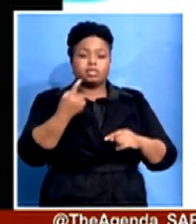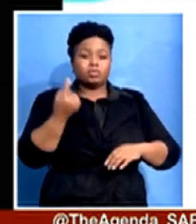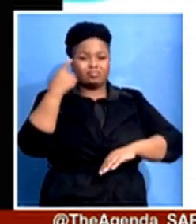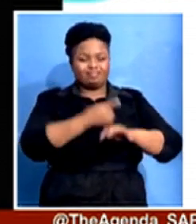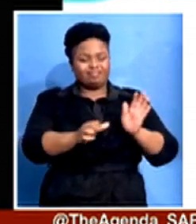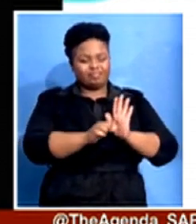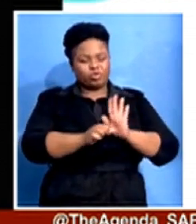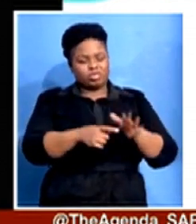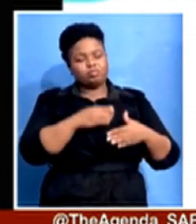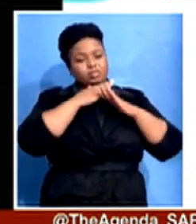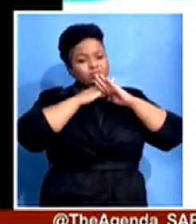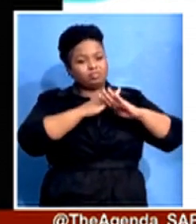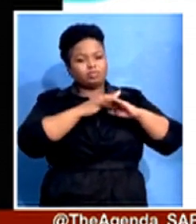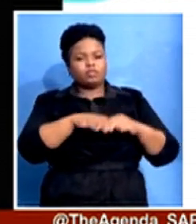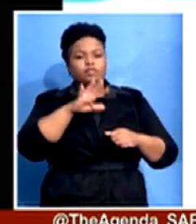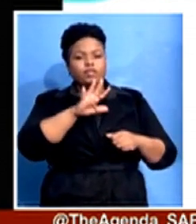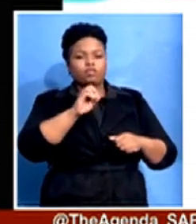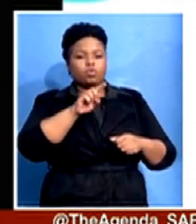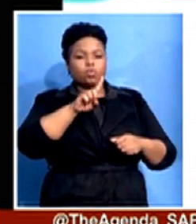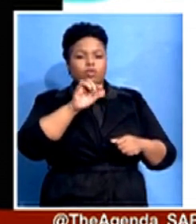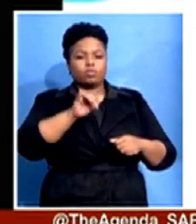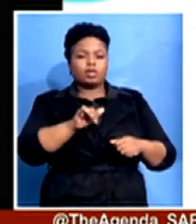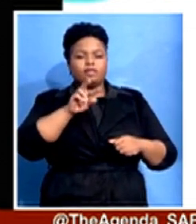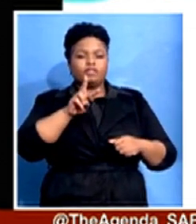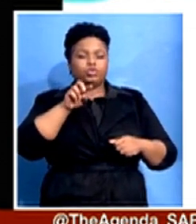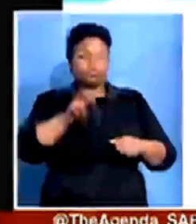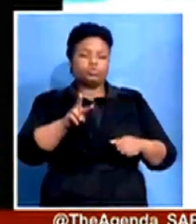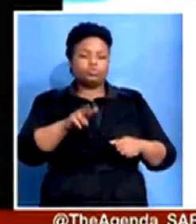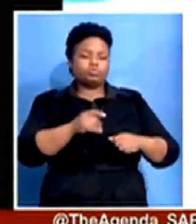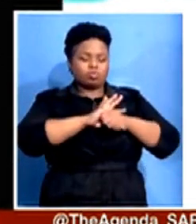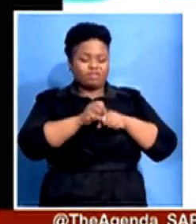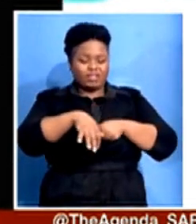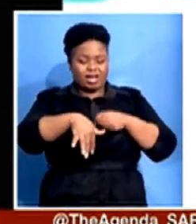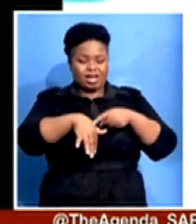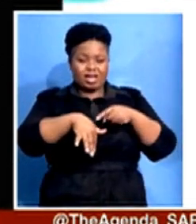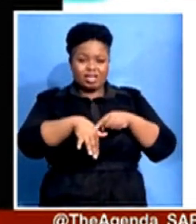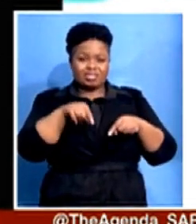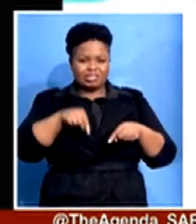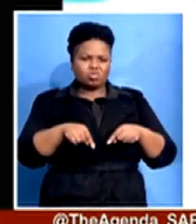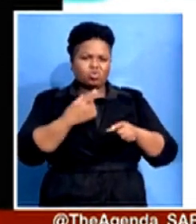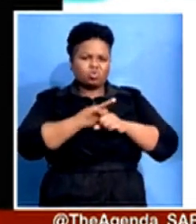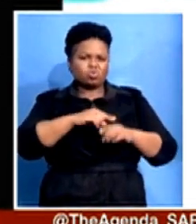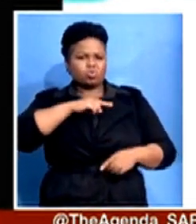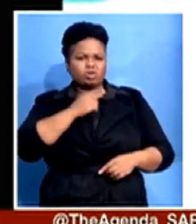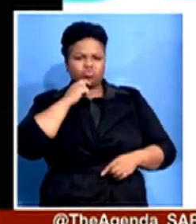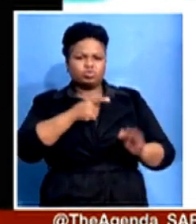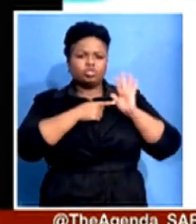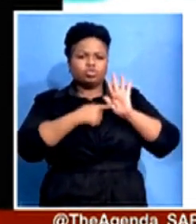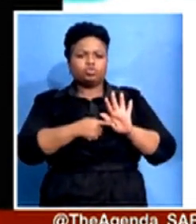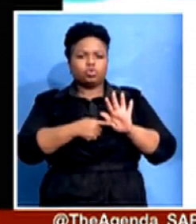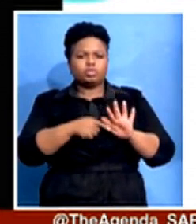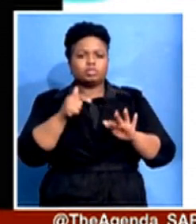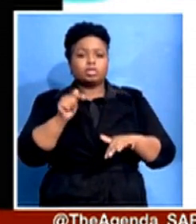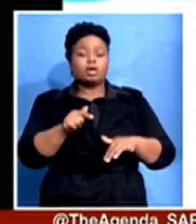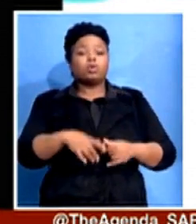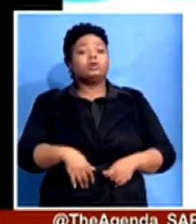5012 variant. And again, it indicates, the speed that this variant was identified in the